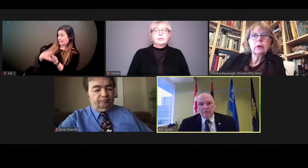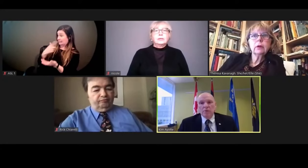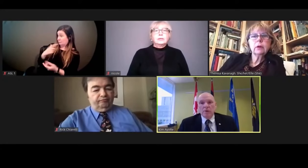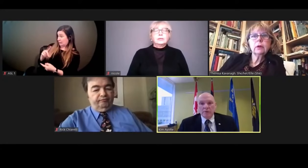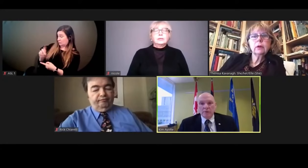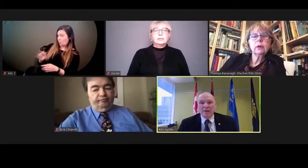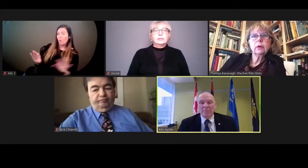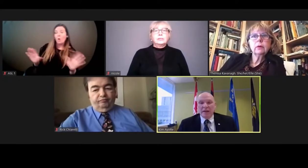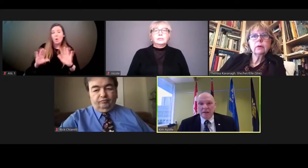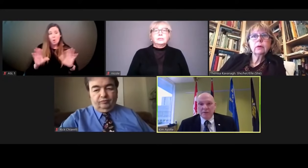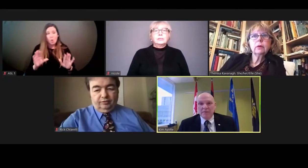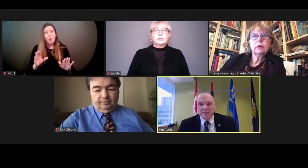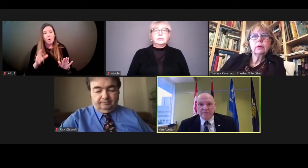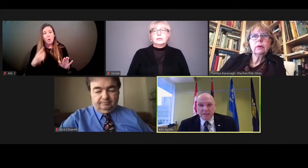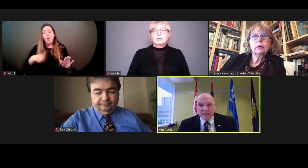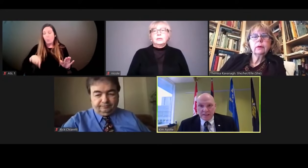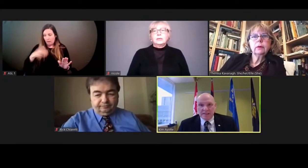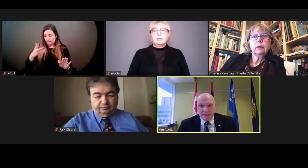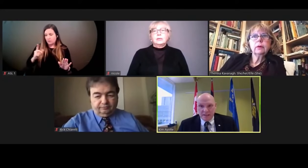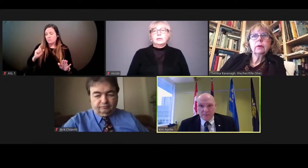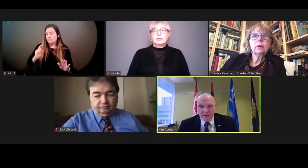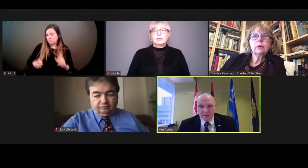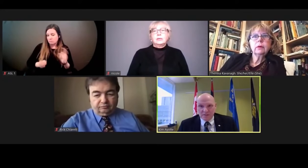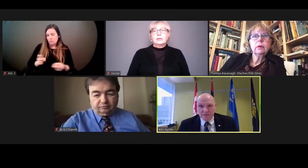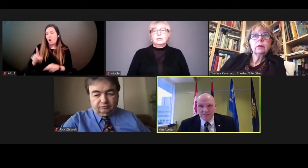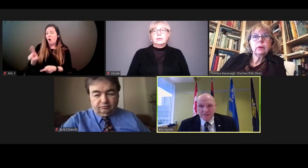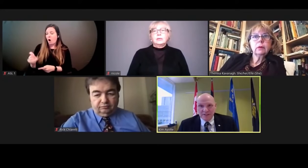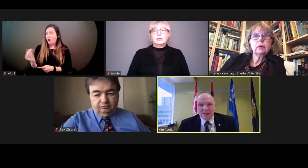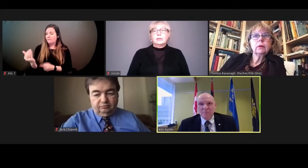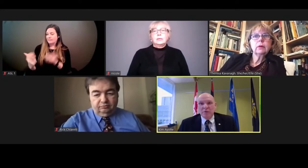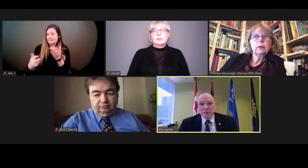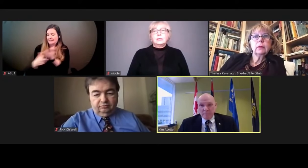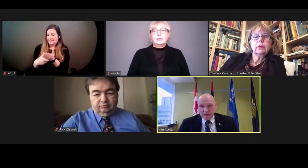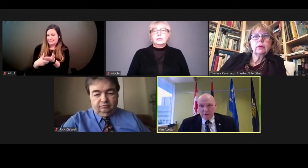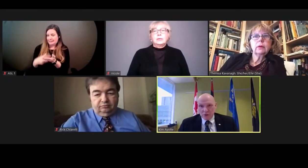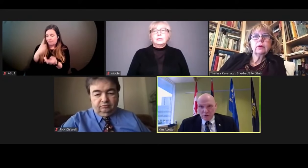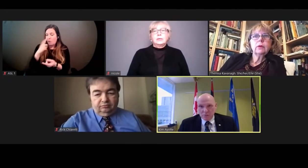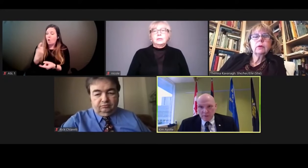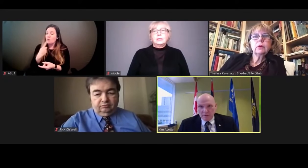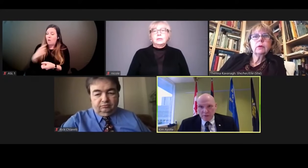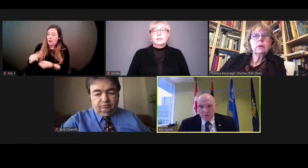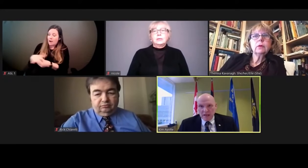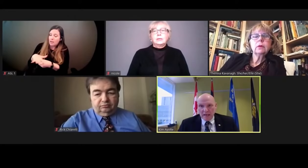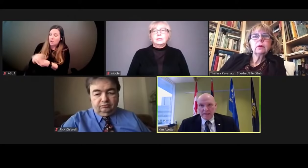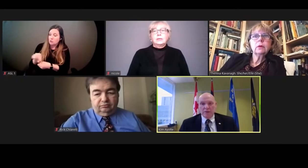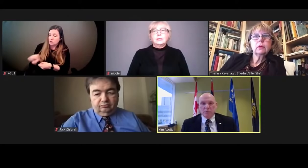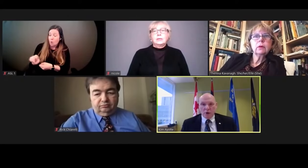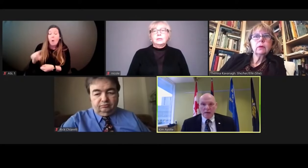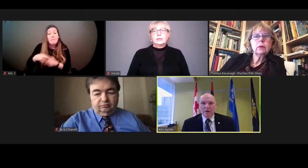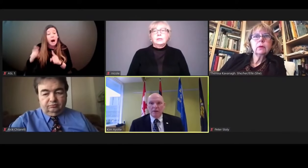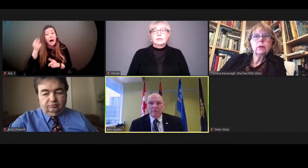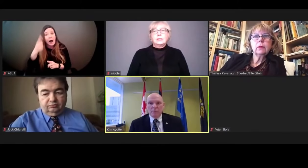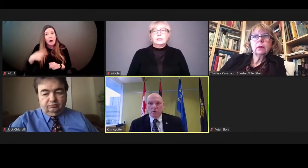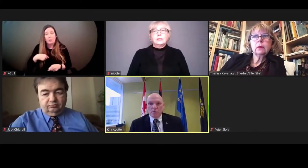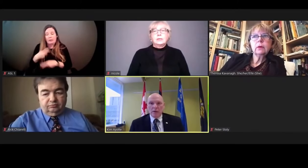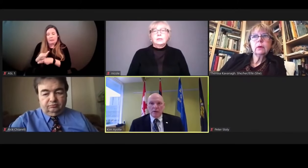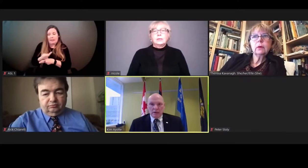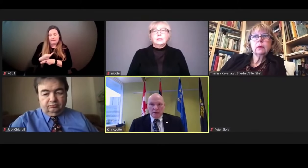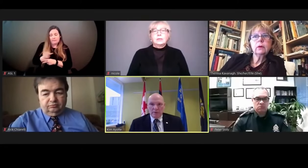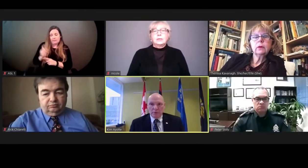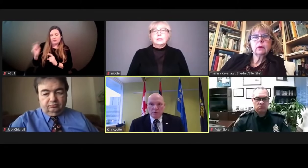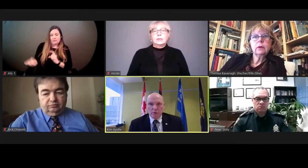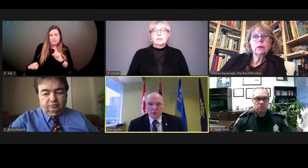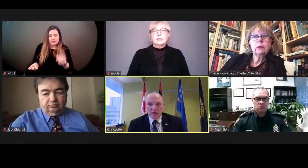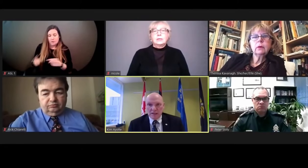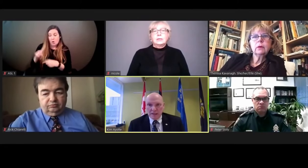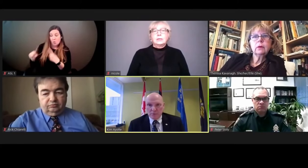Let me clarify. There have been 115 tickets in the red zone, but we pick and choose when we do that. And they're primarily for